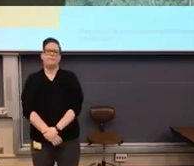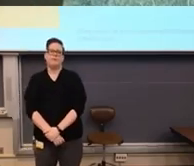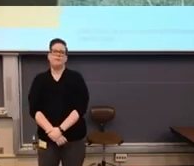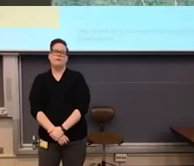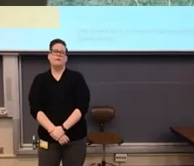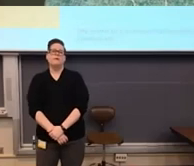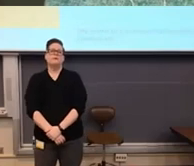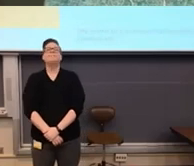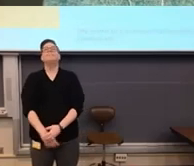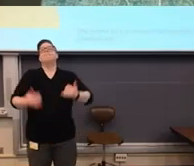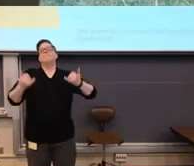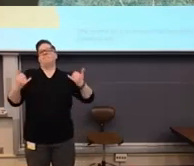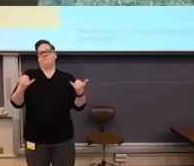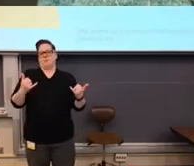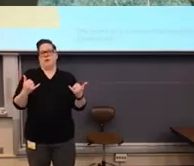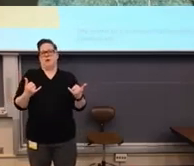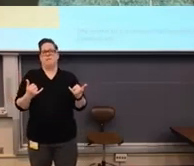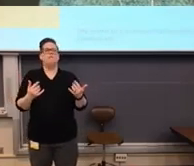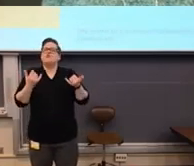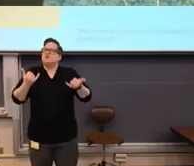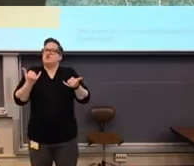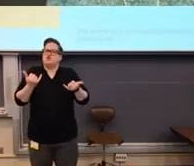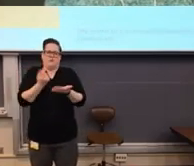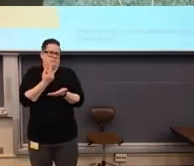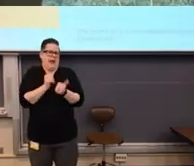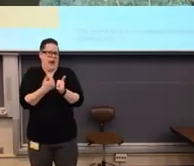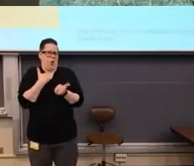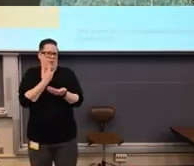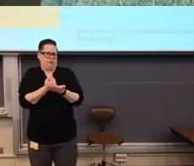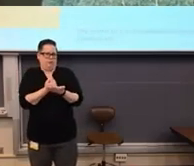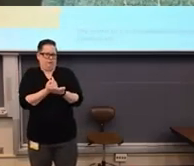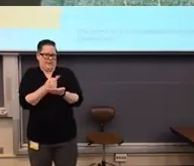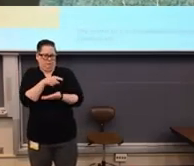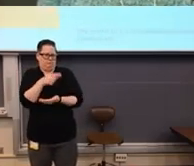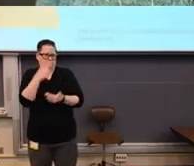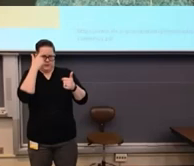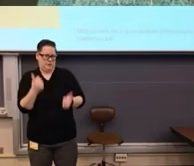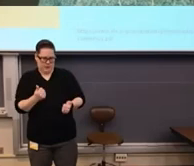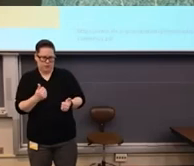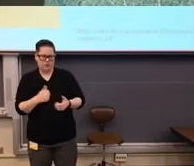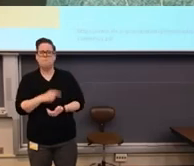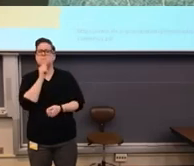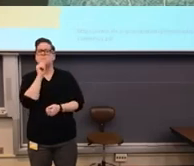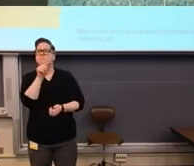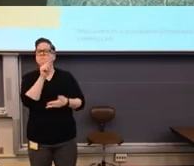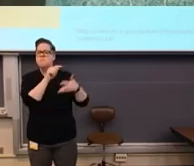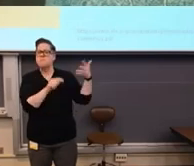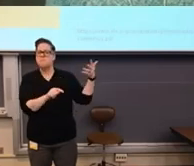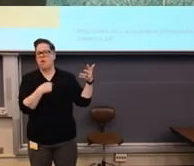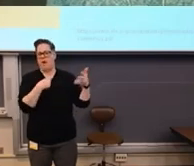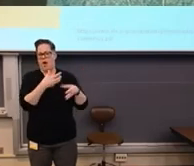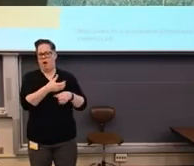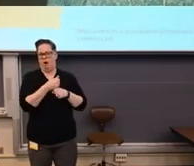So now let's look at the current treatment strategies for dementia. And these I pulled out of several years